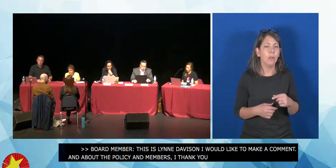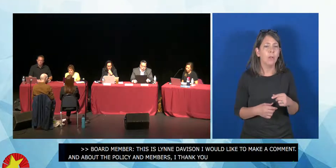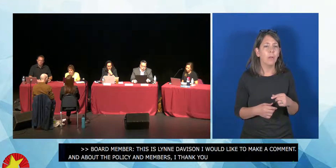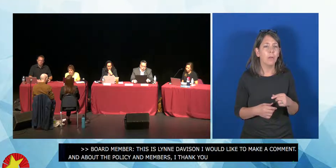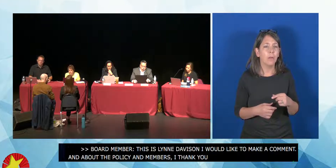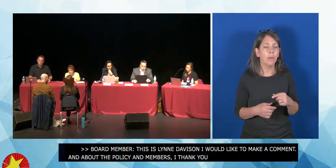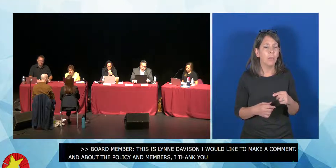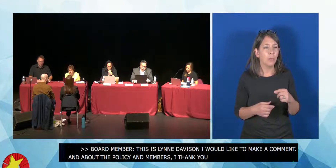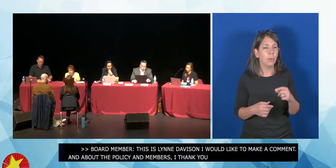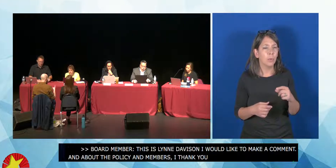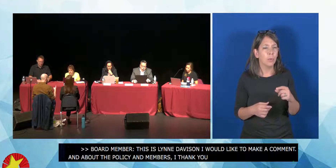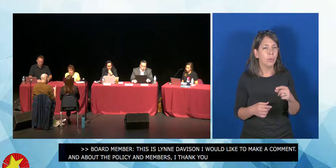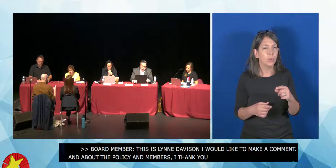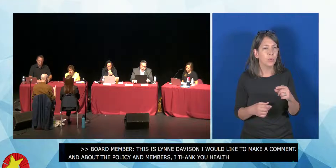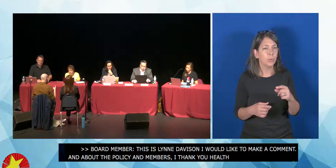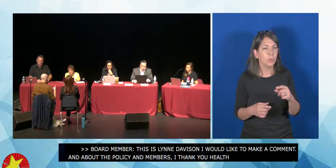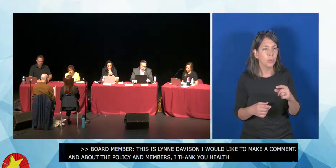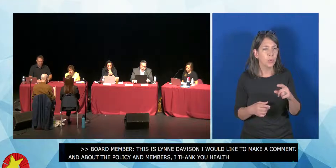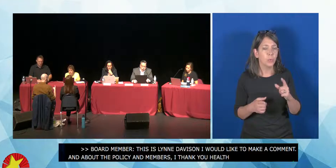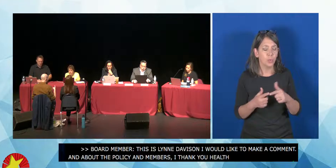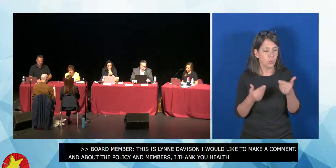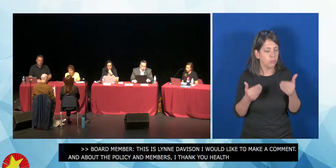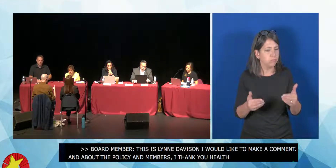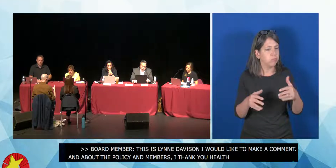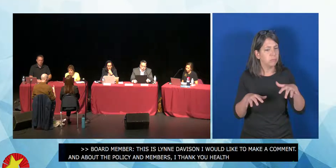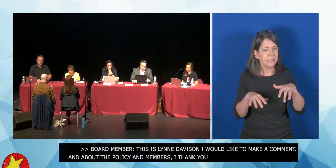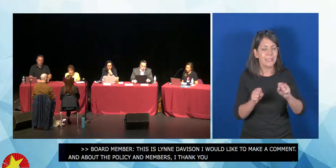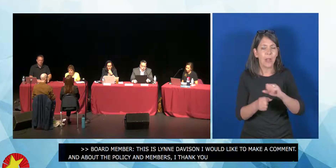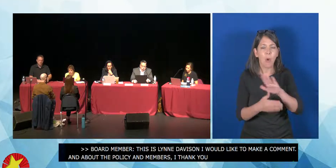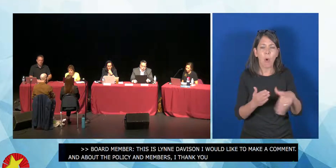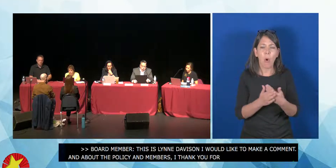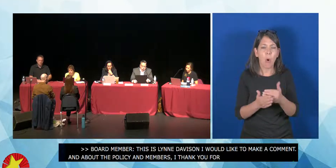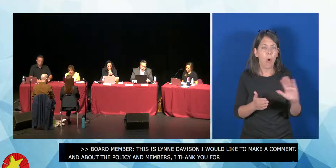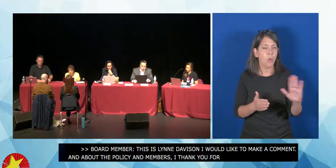effort and get really look